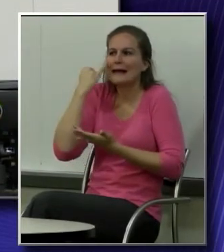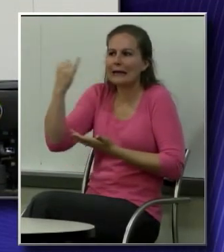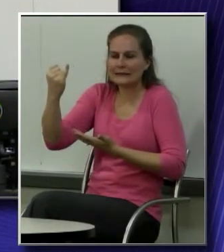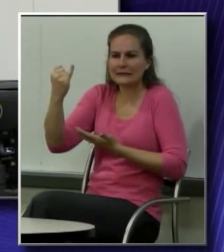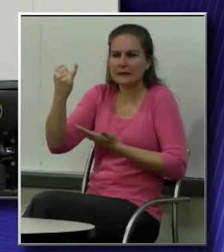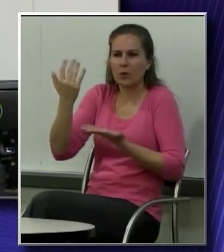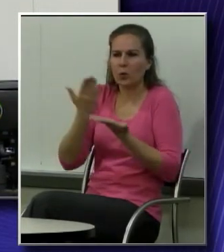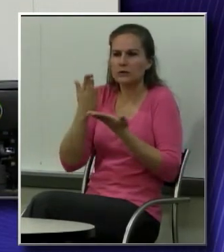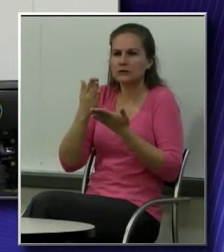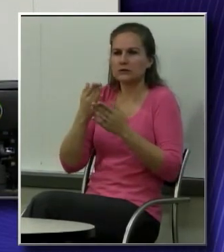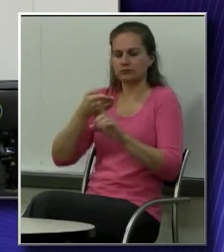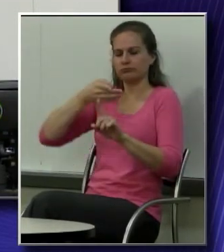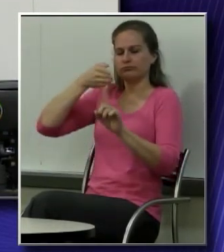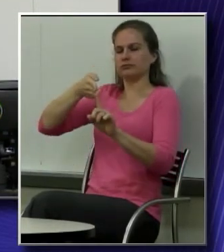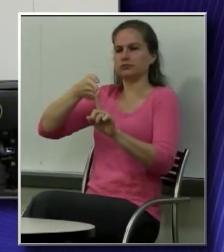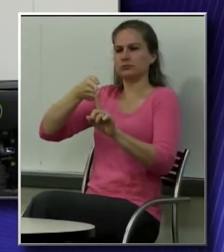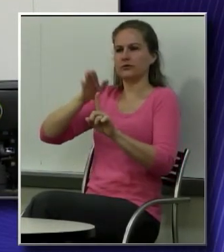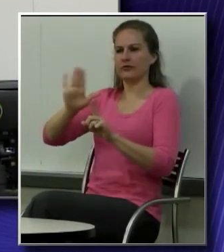comment in.